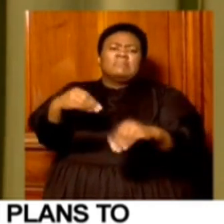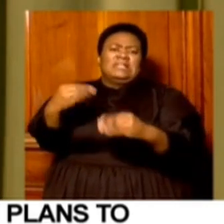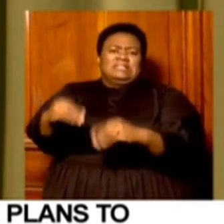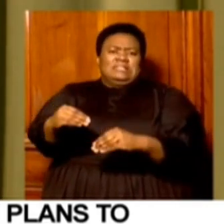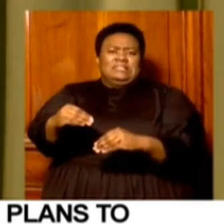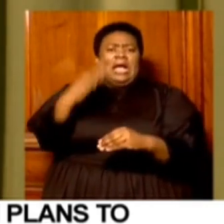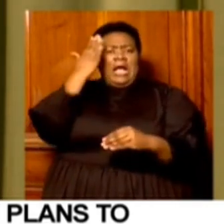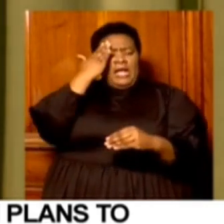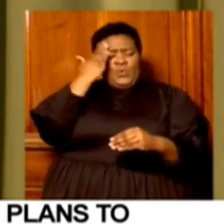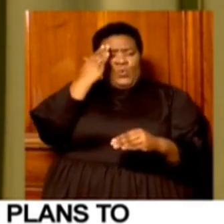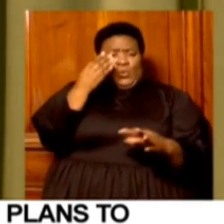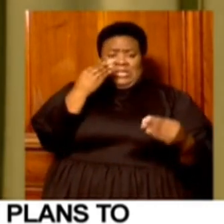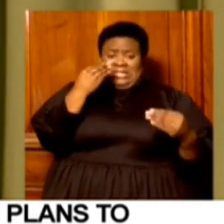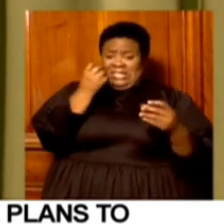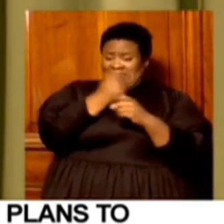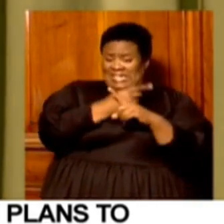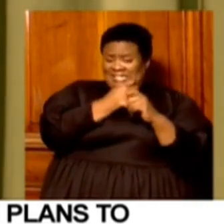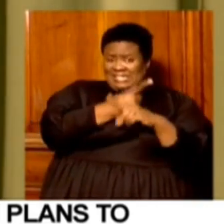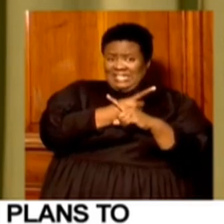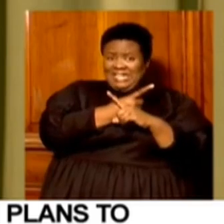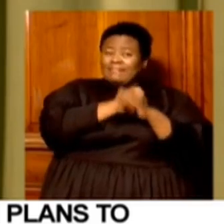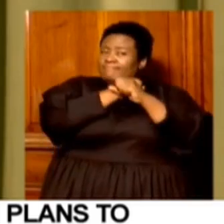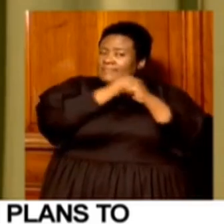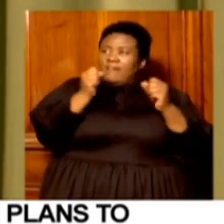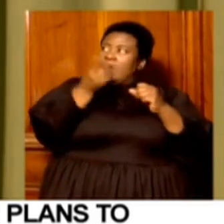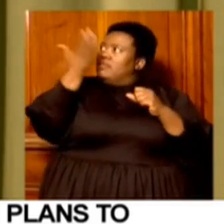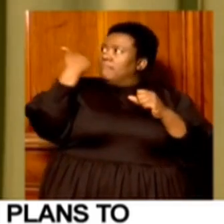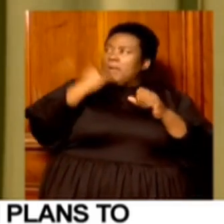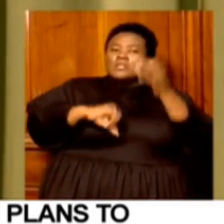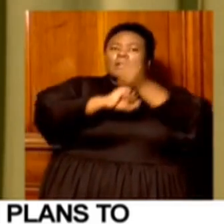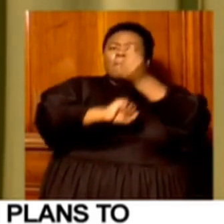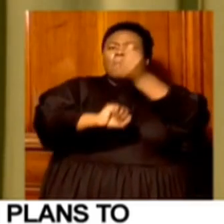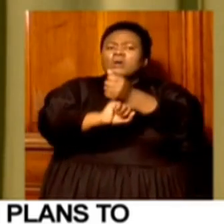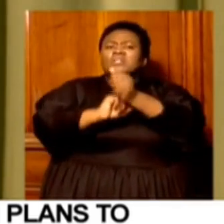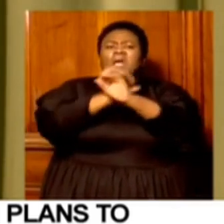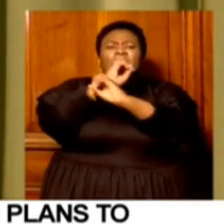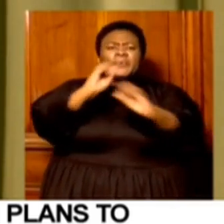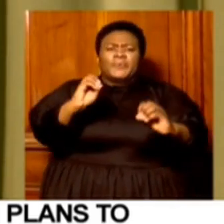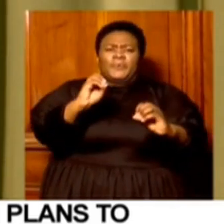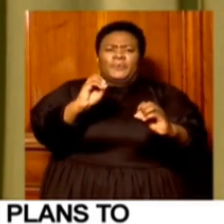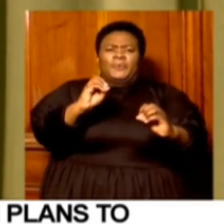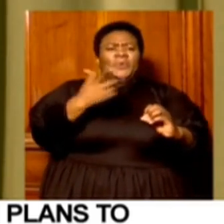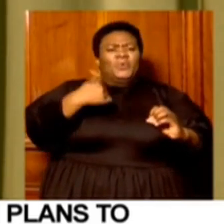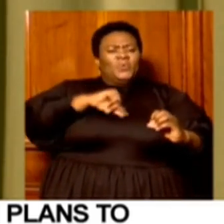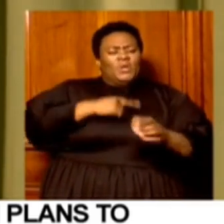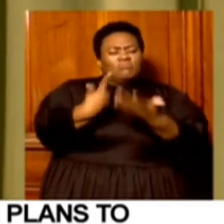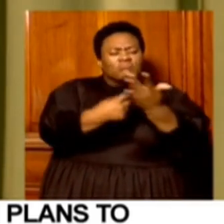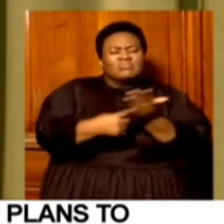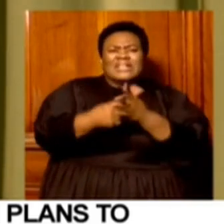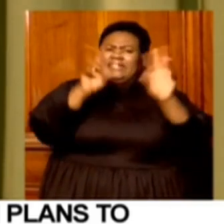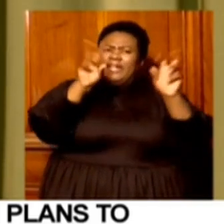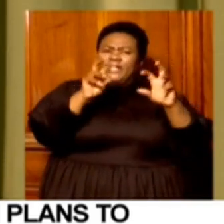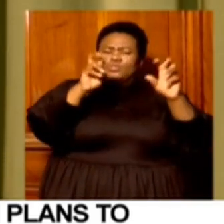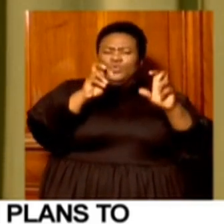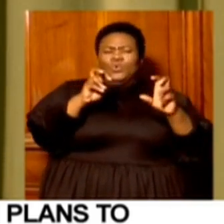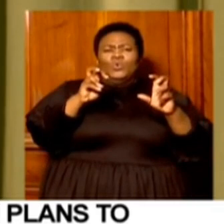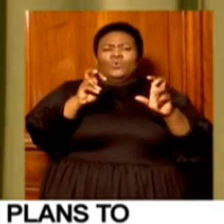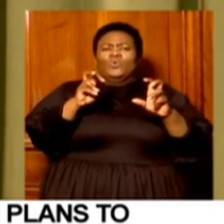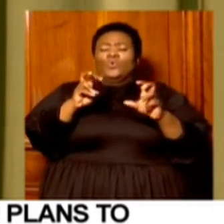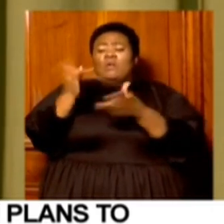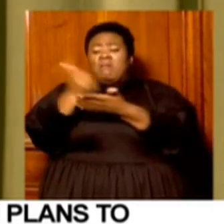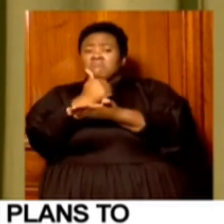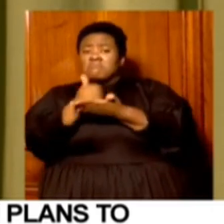taxi industry has never been supported in the past. We've dealt with issues. Formalization, we